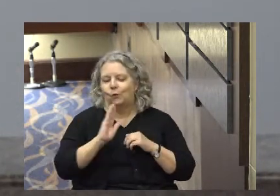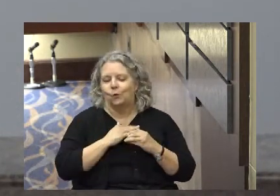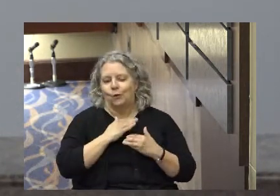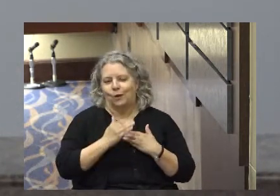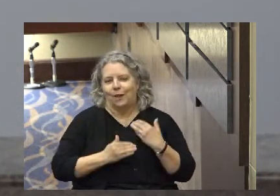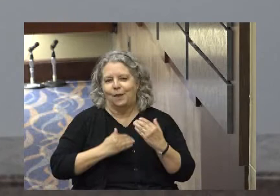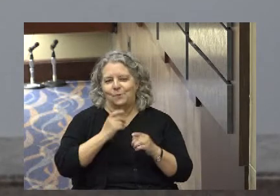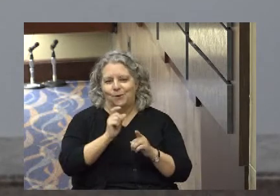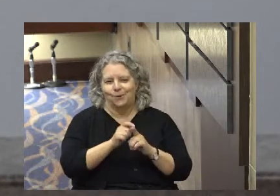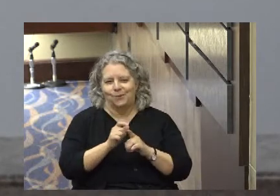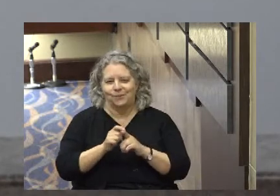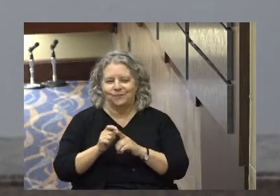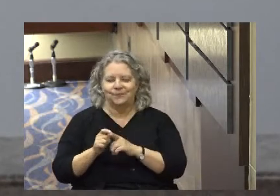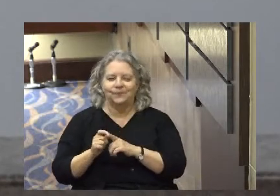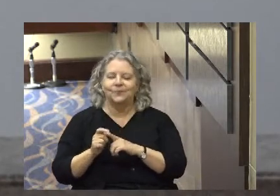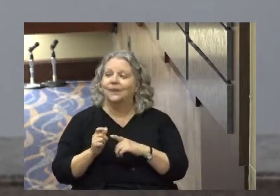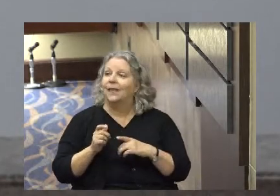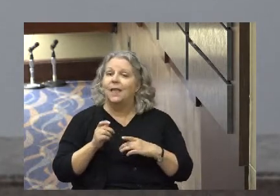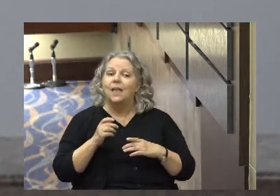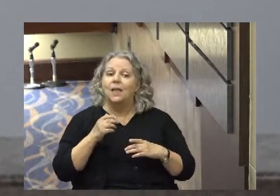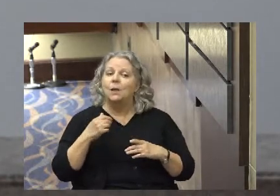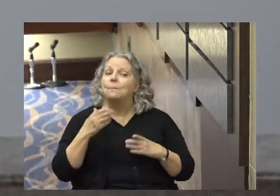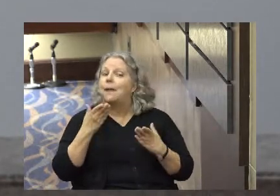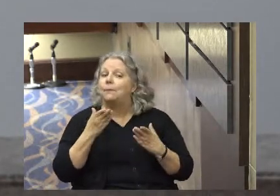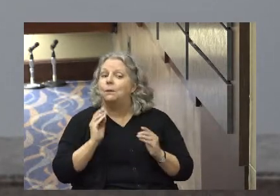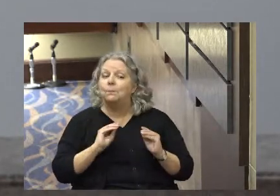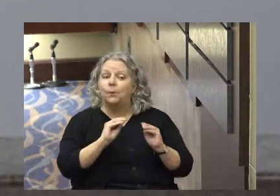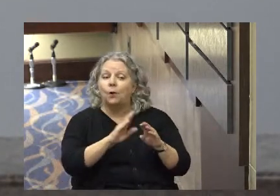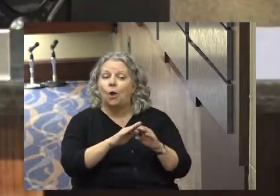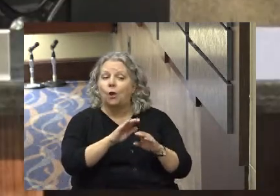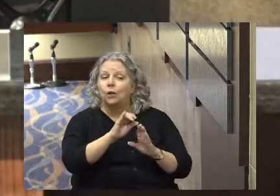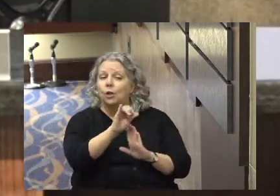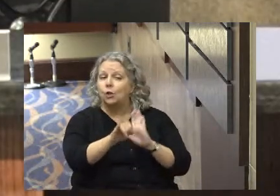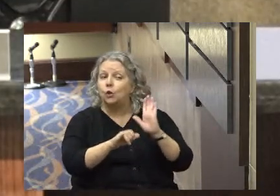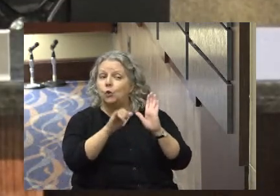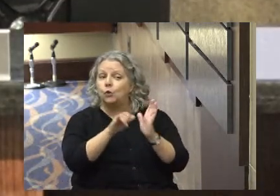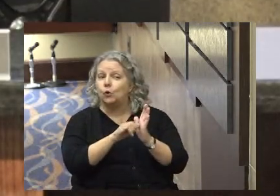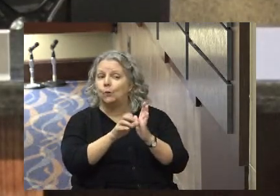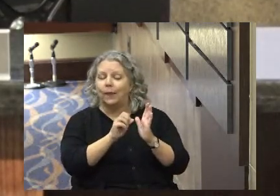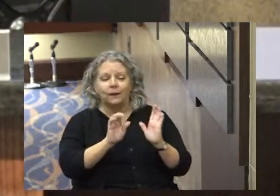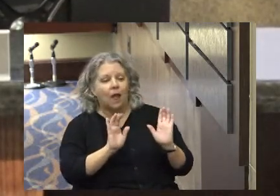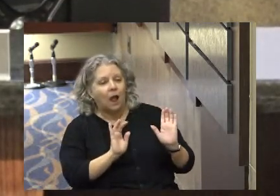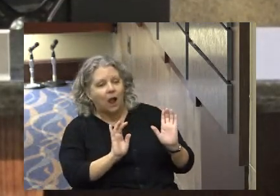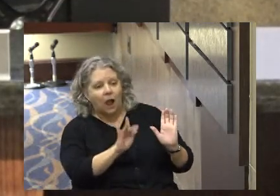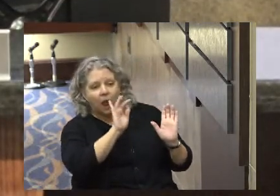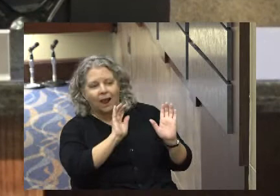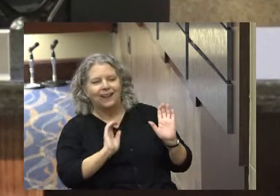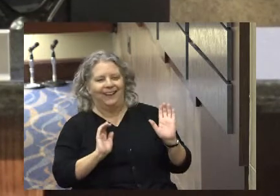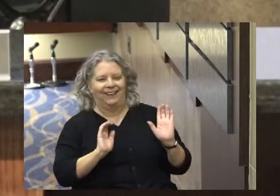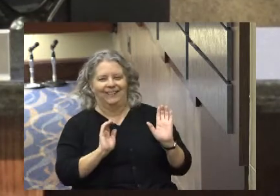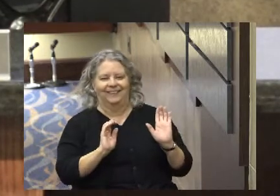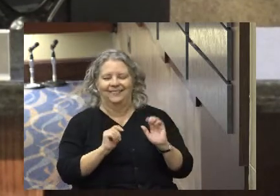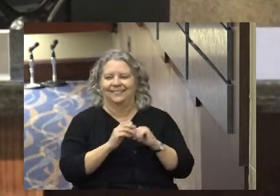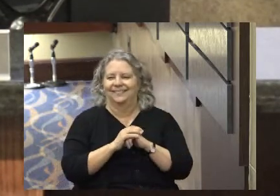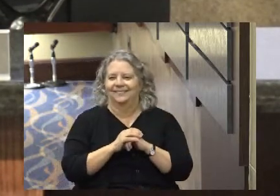one of the council members, you can have that queued up on YouTube and just be like, That's right. like play that. What happened here? What happened here?